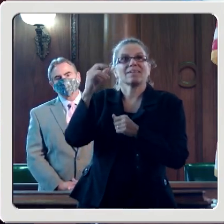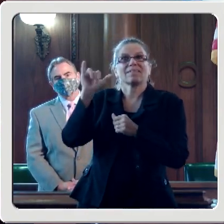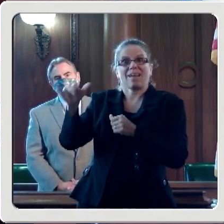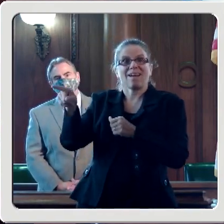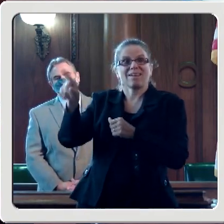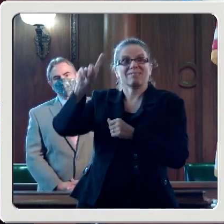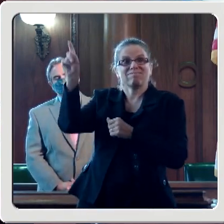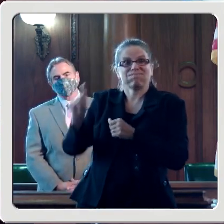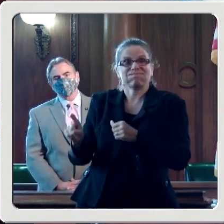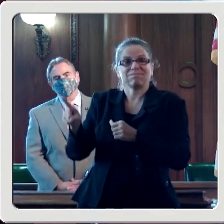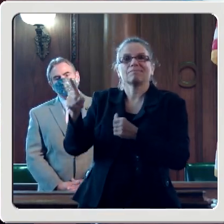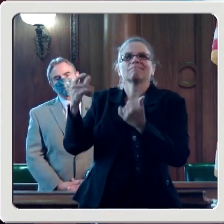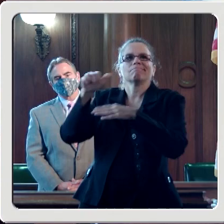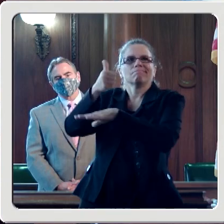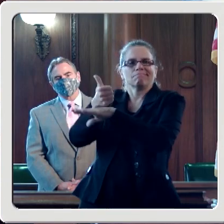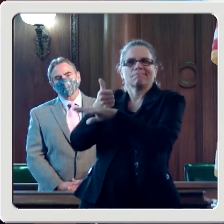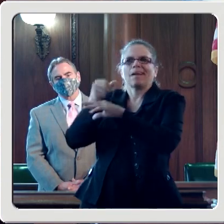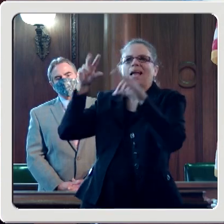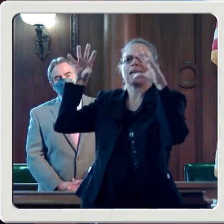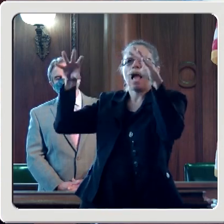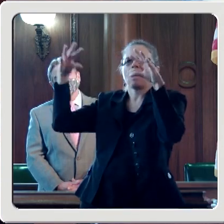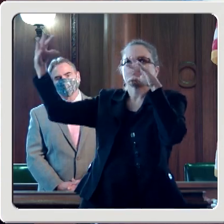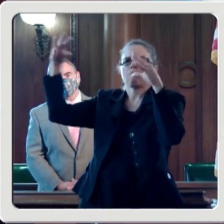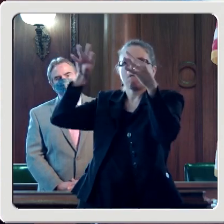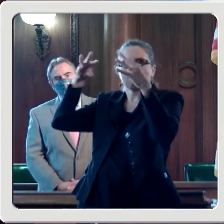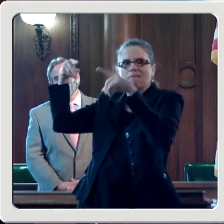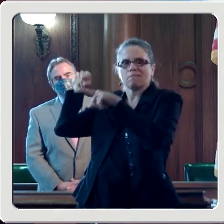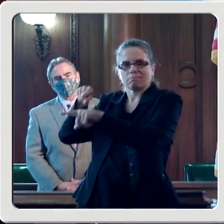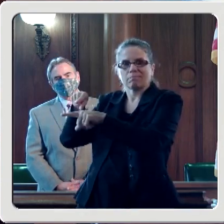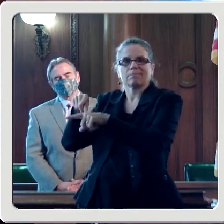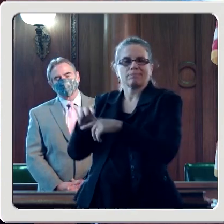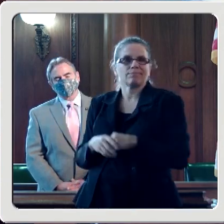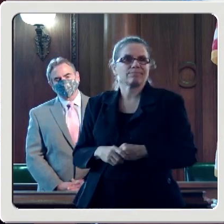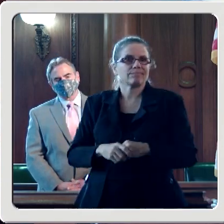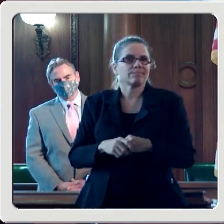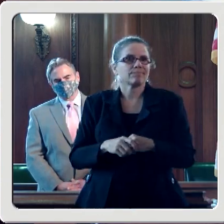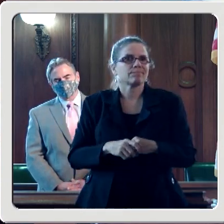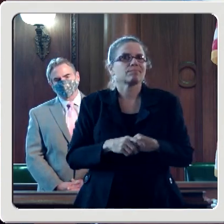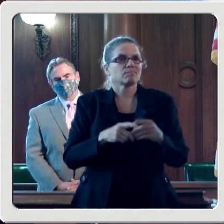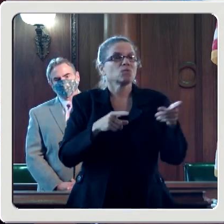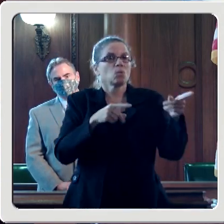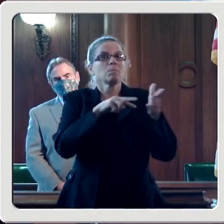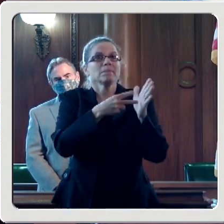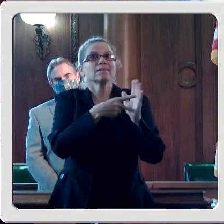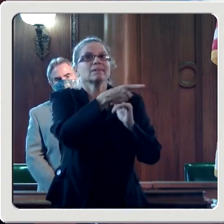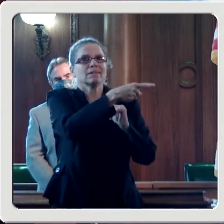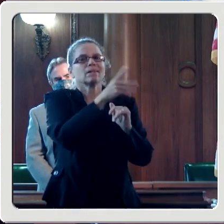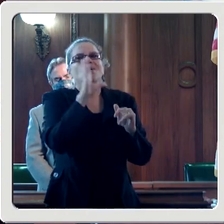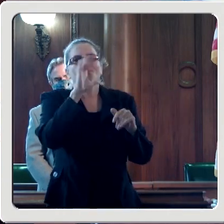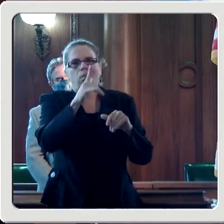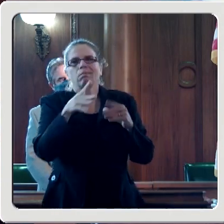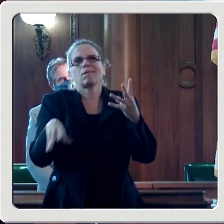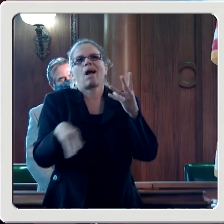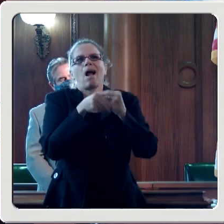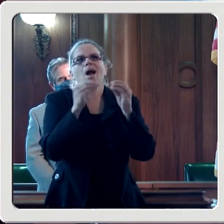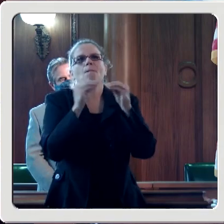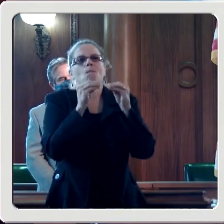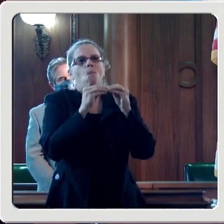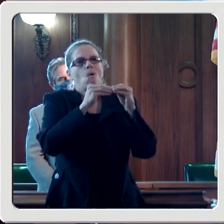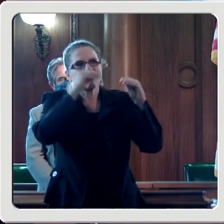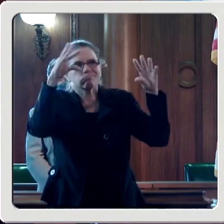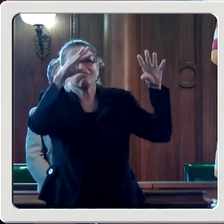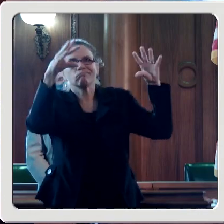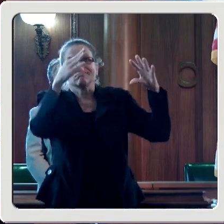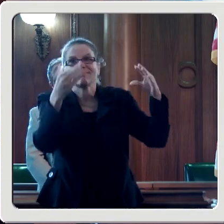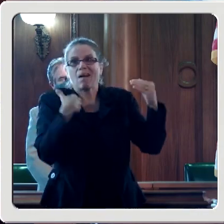some cameras here, but there might be some existing footage from the school area. And as we ask for help from the